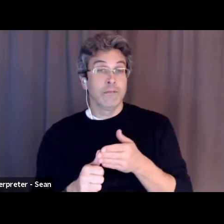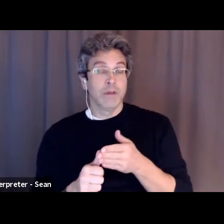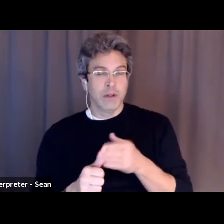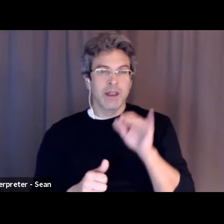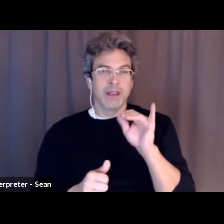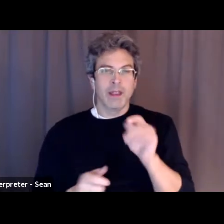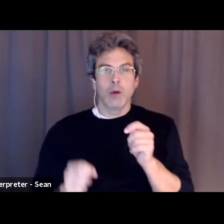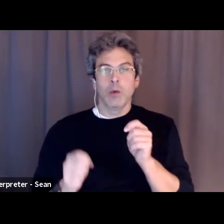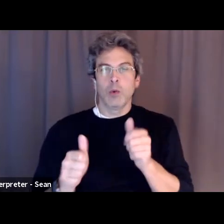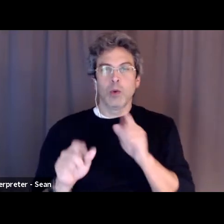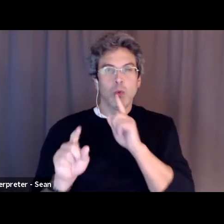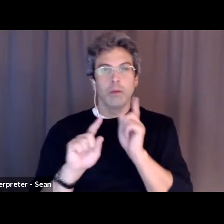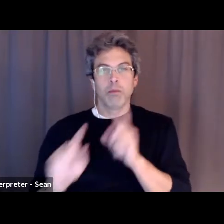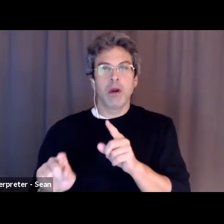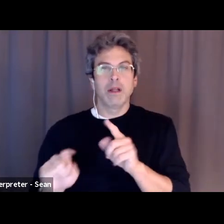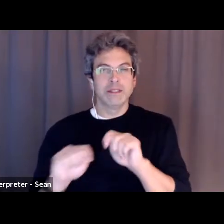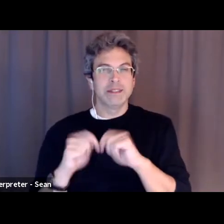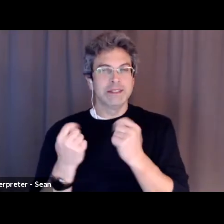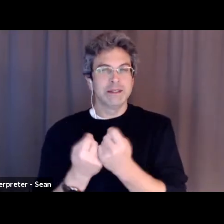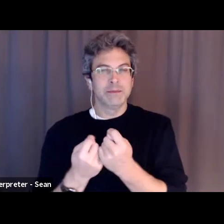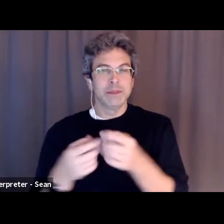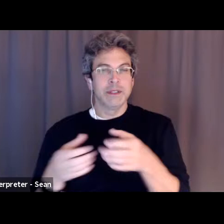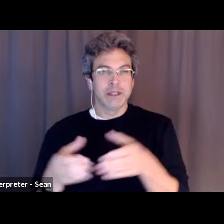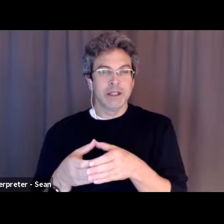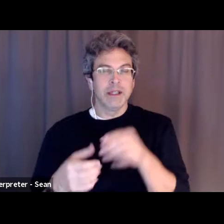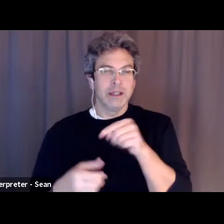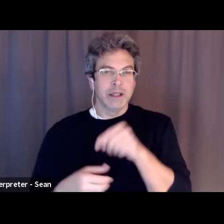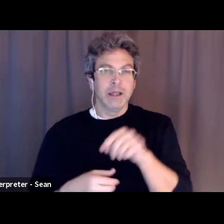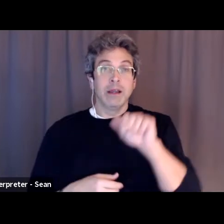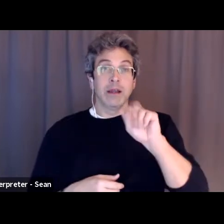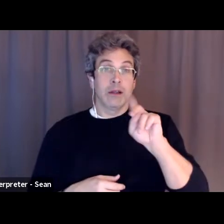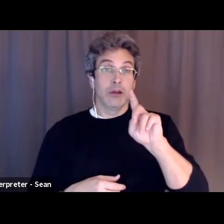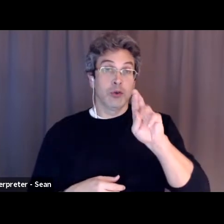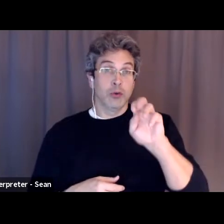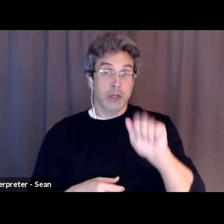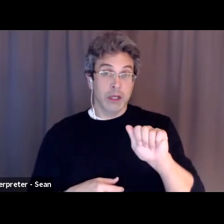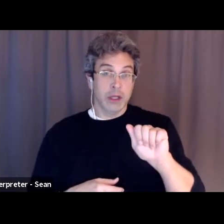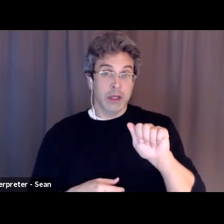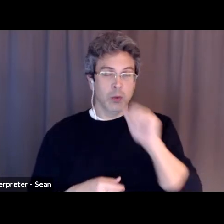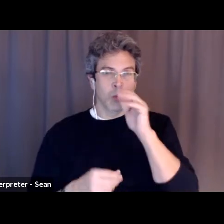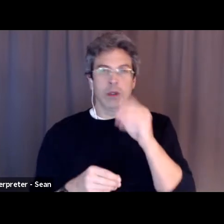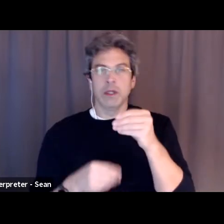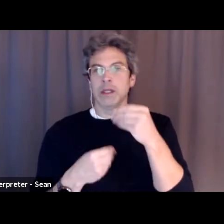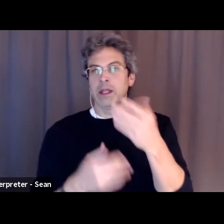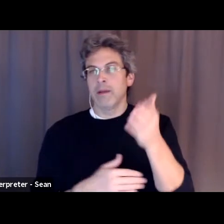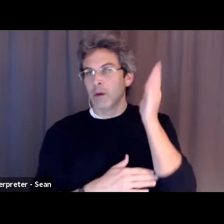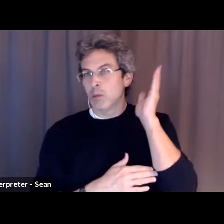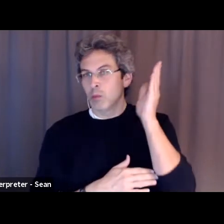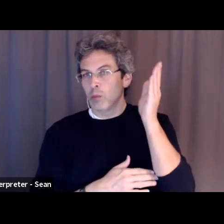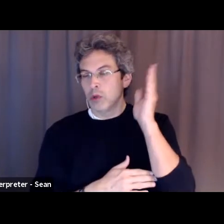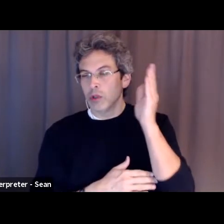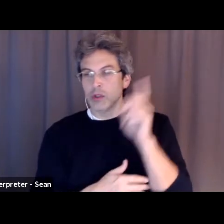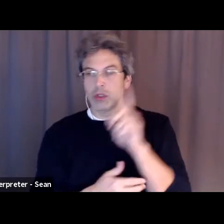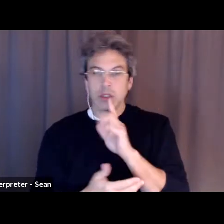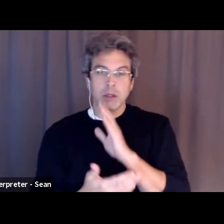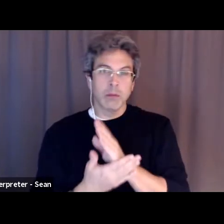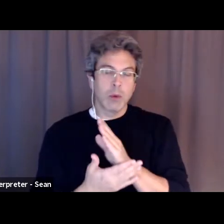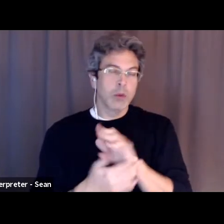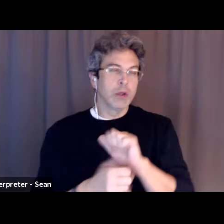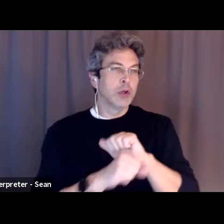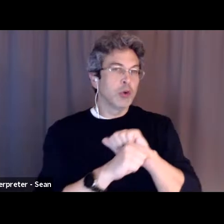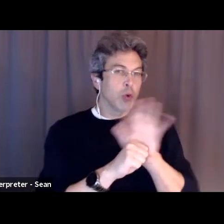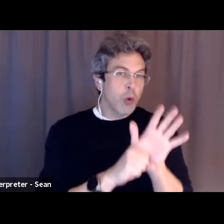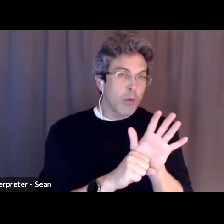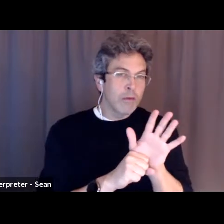Team representative, Andrea, who will deliver a presentation covering such topics as COVID-19, how